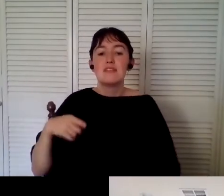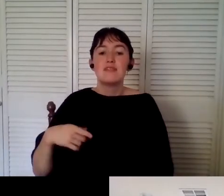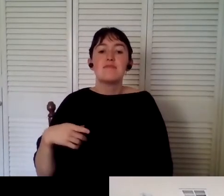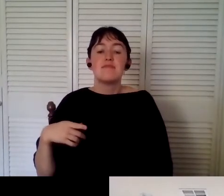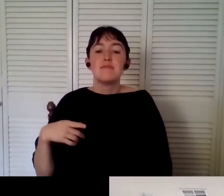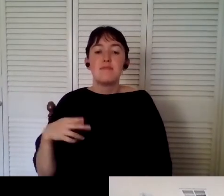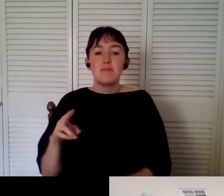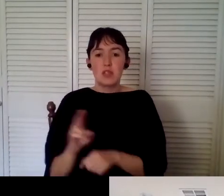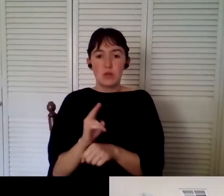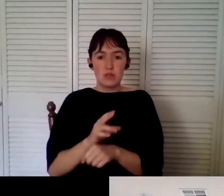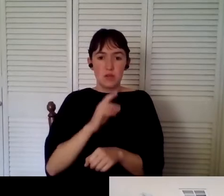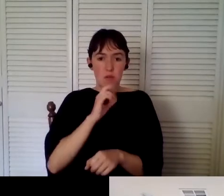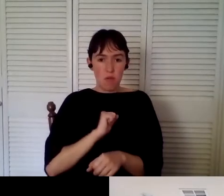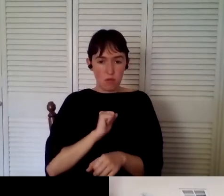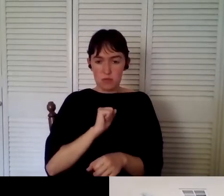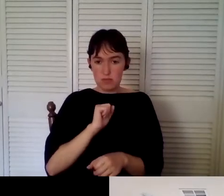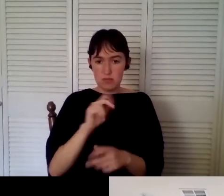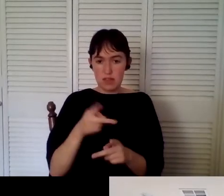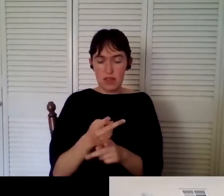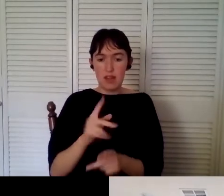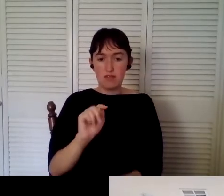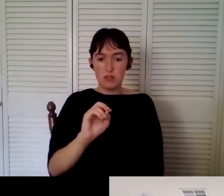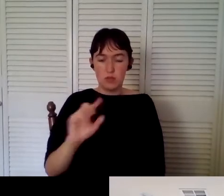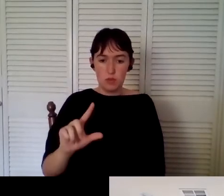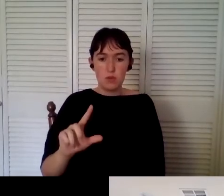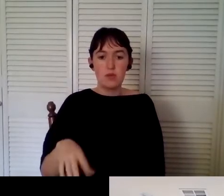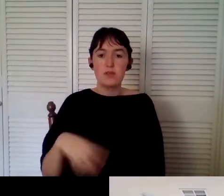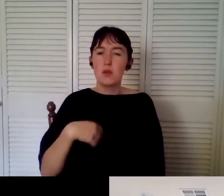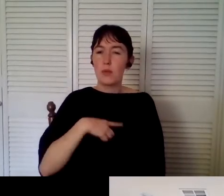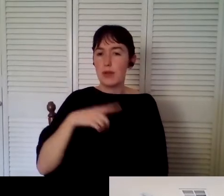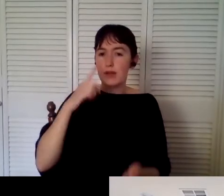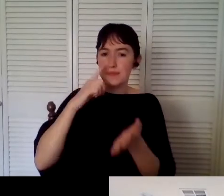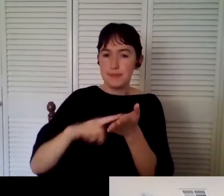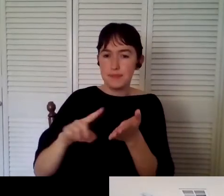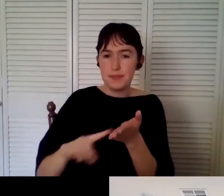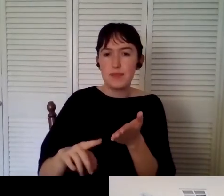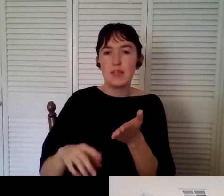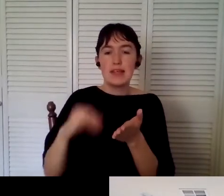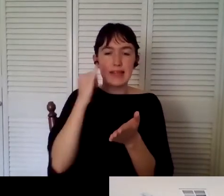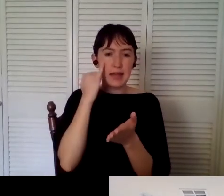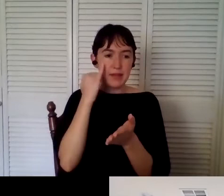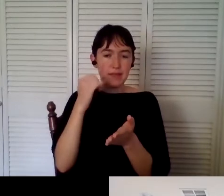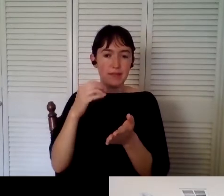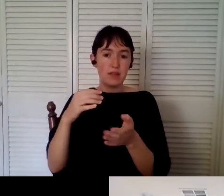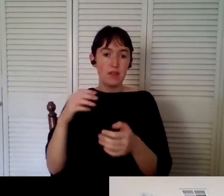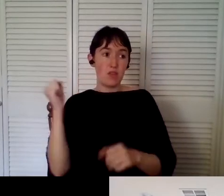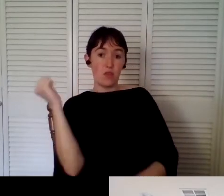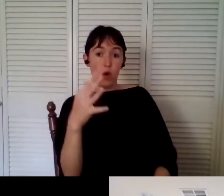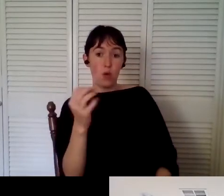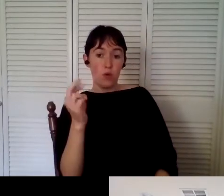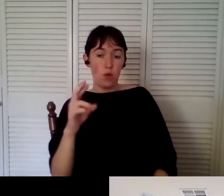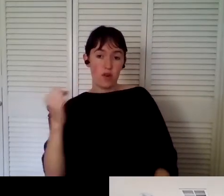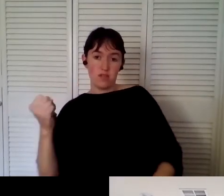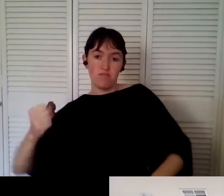we knew it was a horse kill site. The question was, were they thrown or were they thrusted? Seems to be thrusted because throwing just doesn't work. And